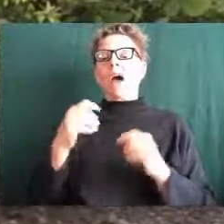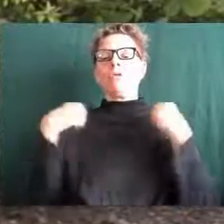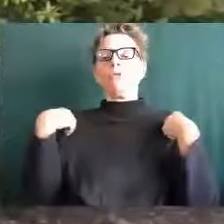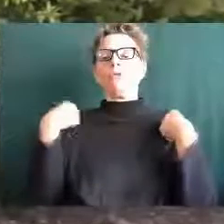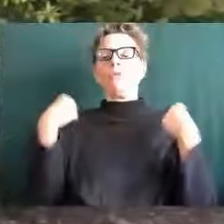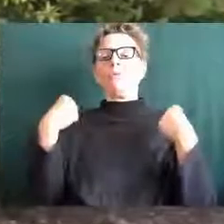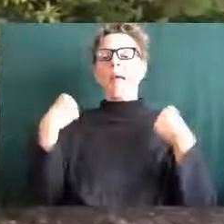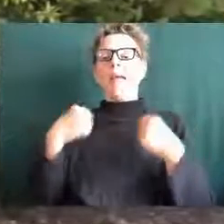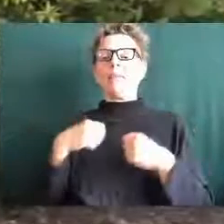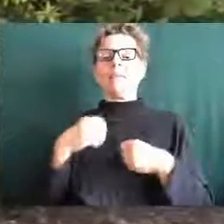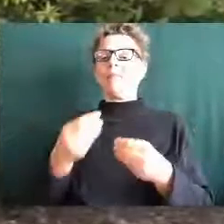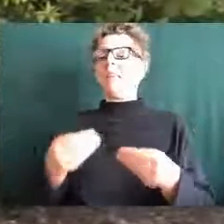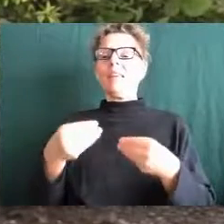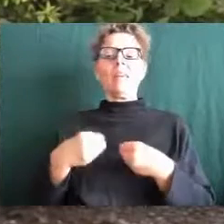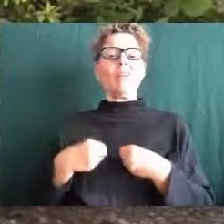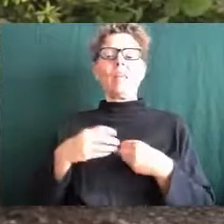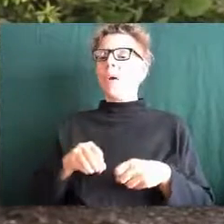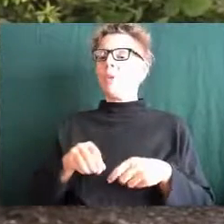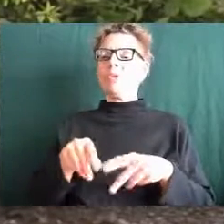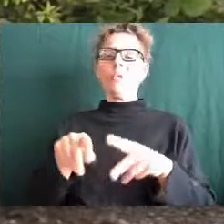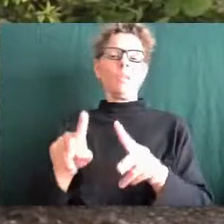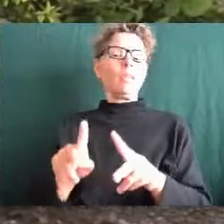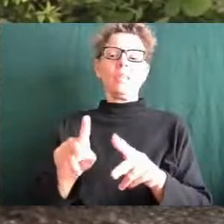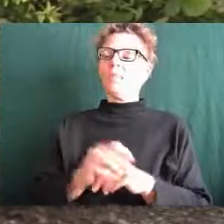opportunities. And